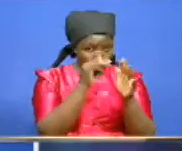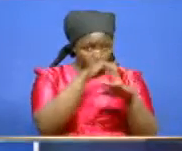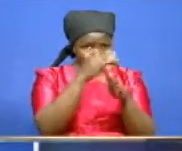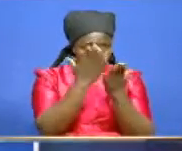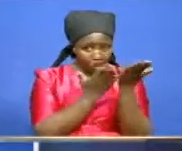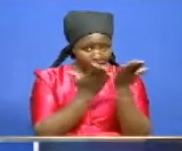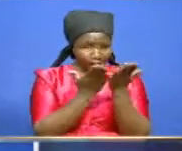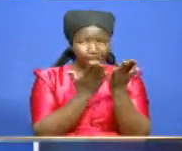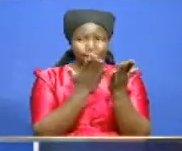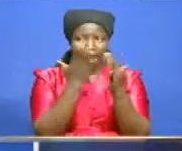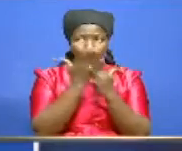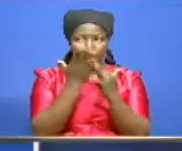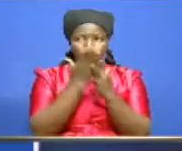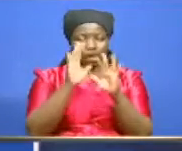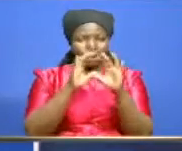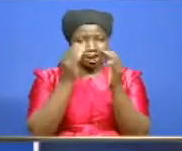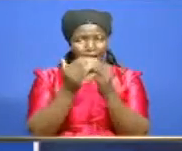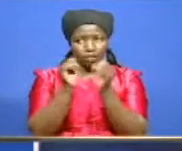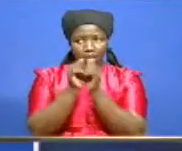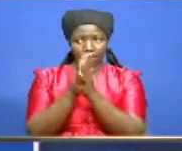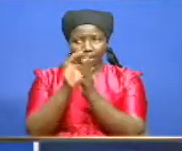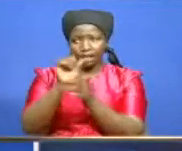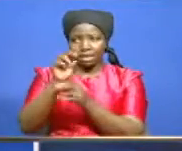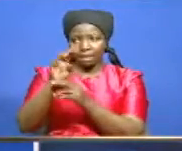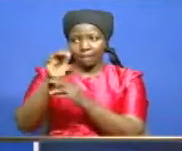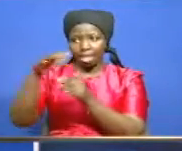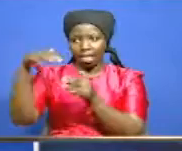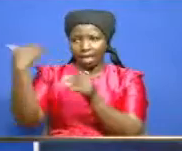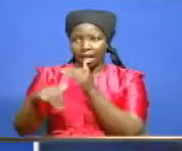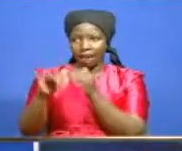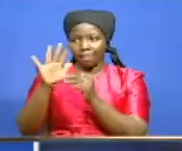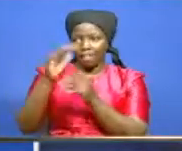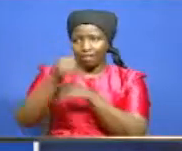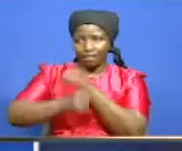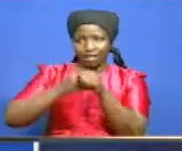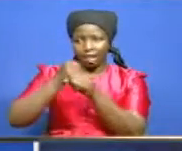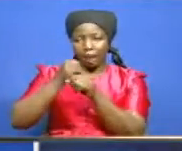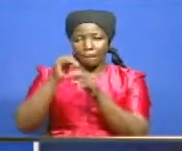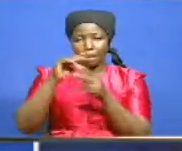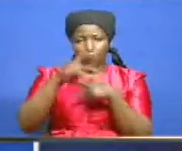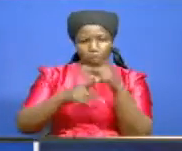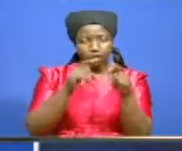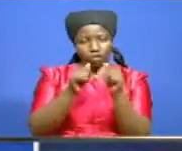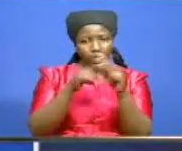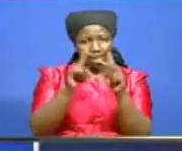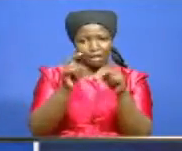the middle class and SMEs brings to an end a five-year process that started in